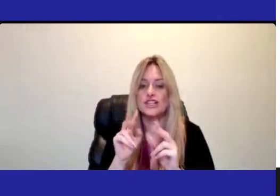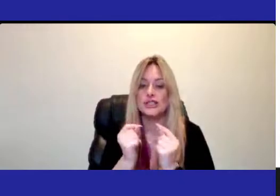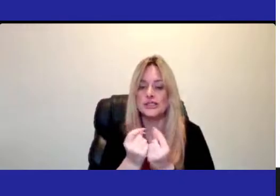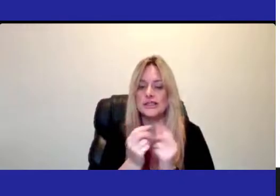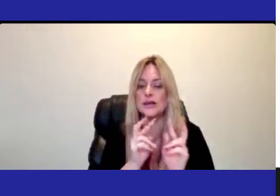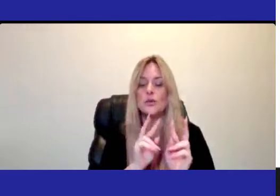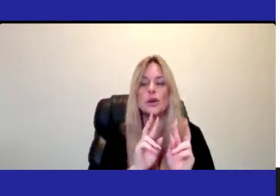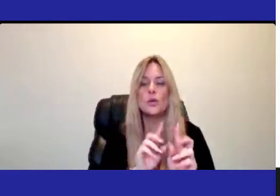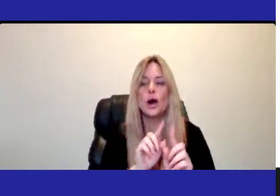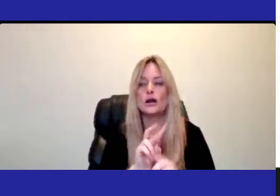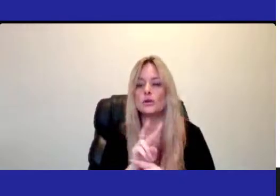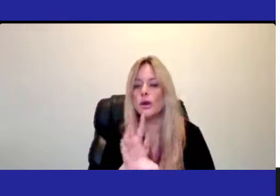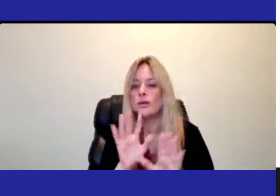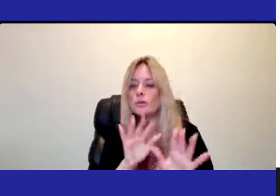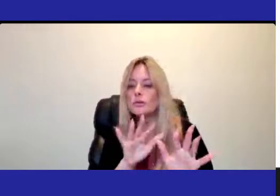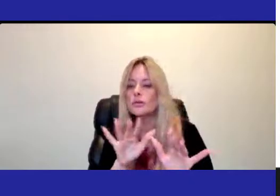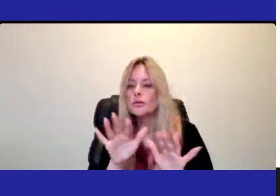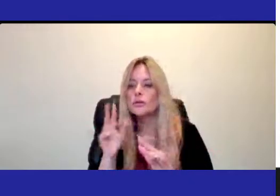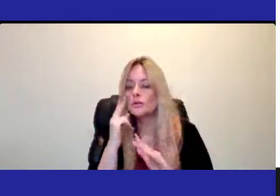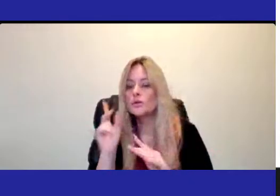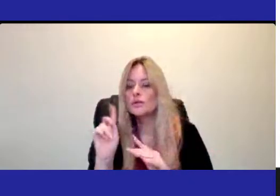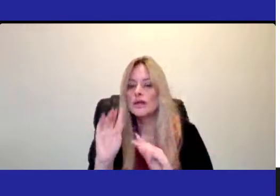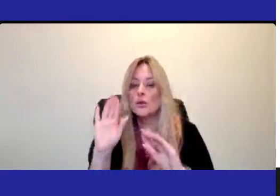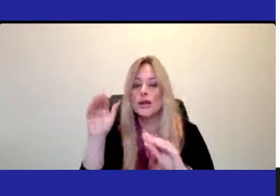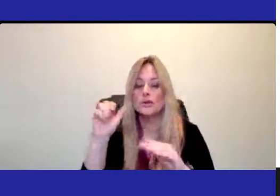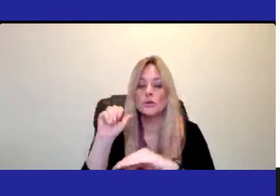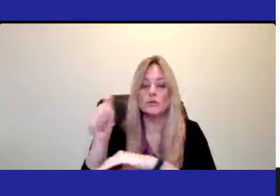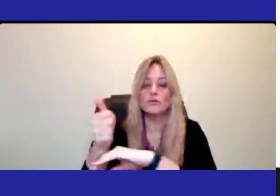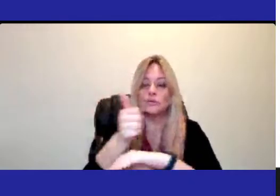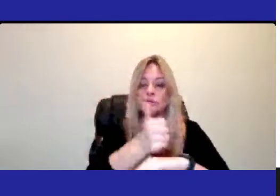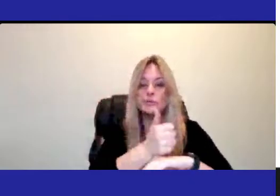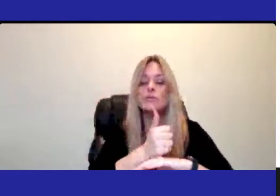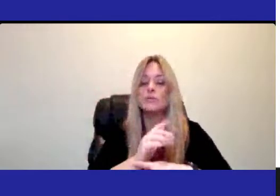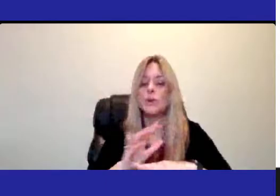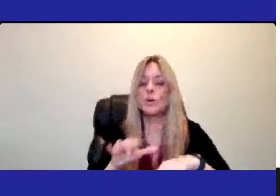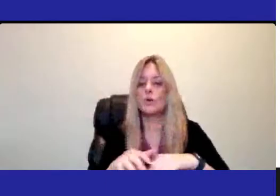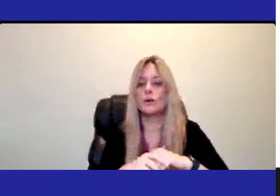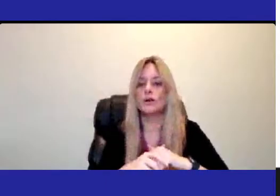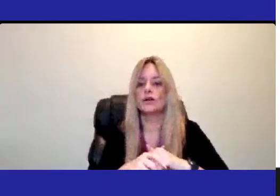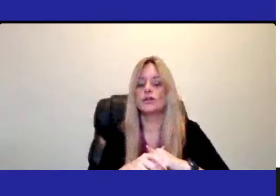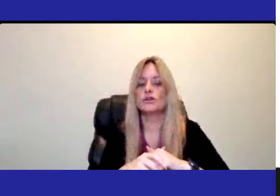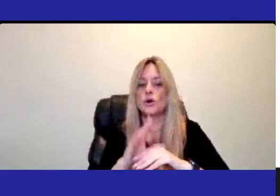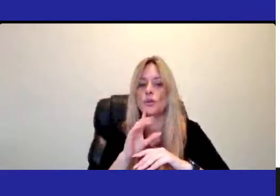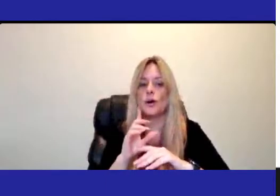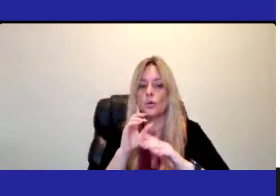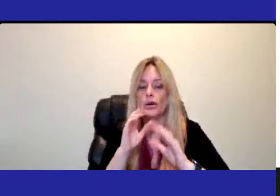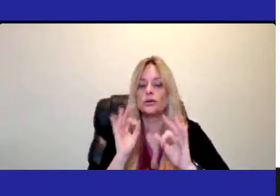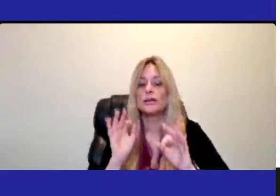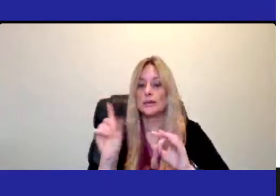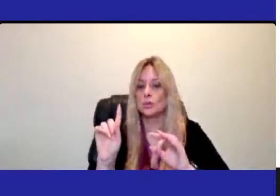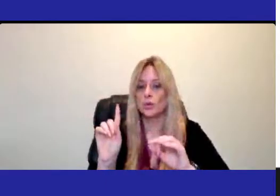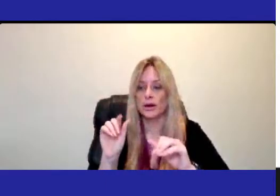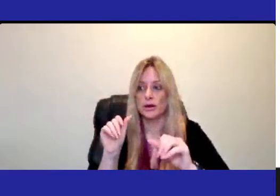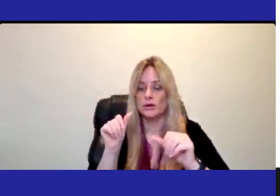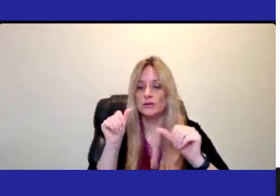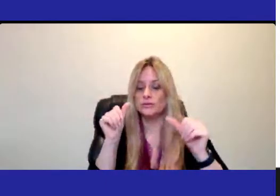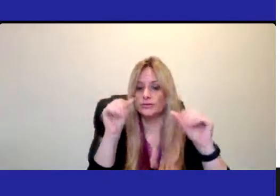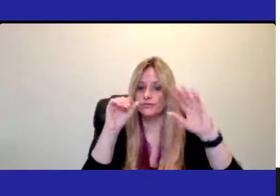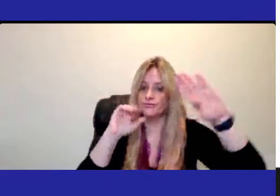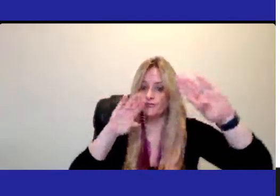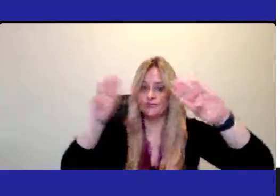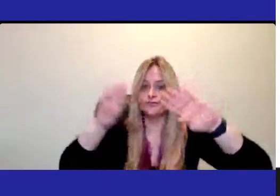be placed. But we are actively pursuing that would be stage 3. Thank